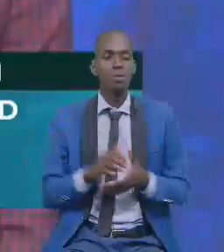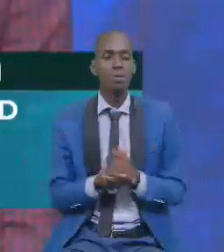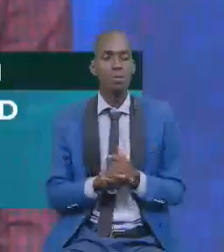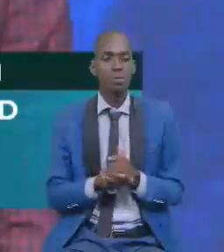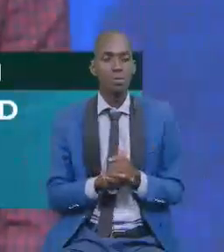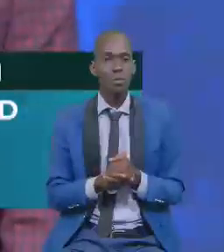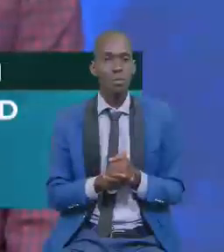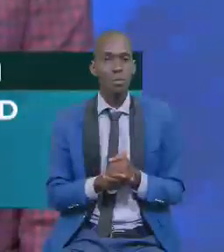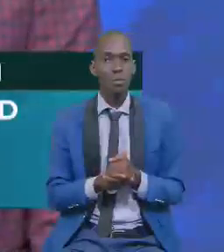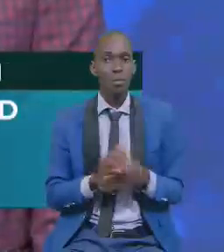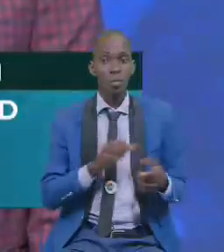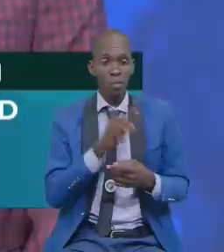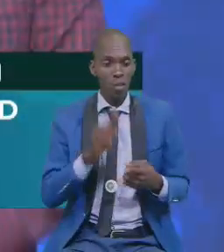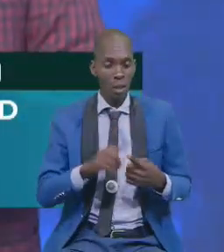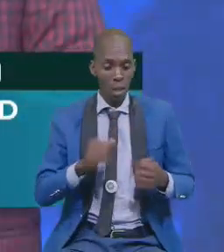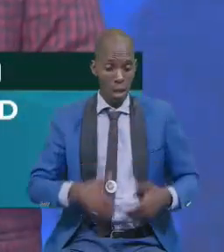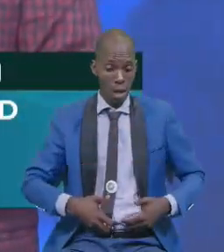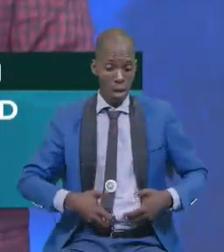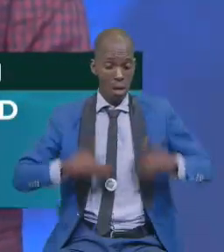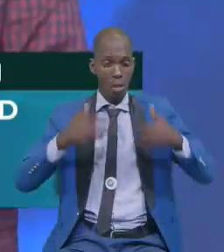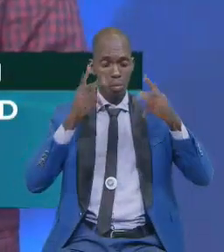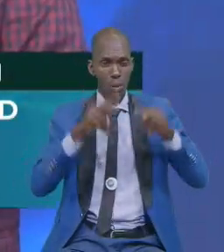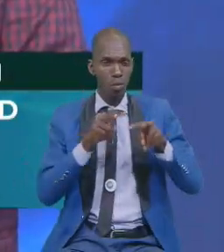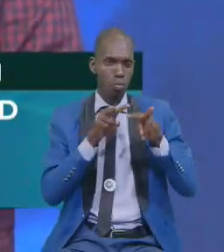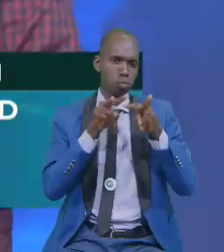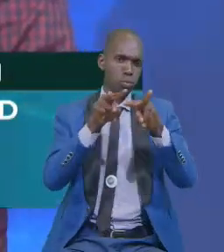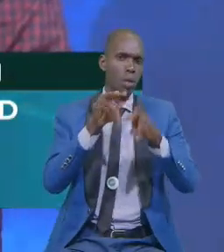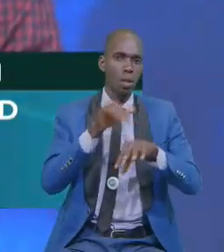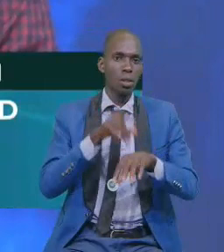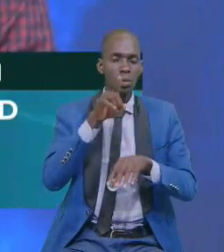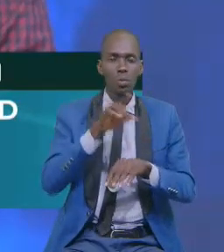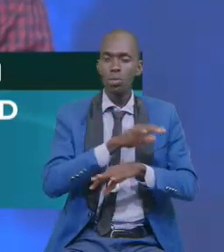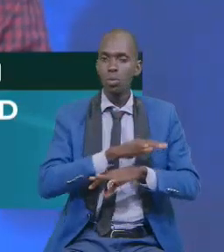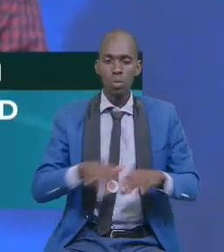When an angry man looks at you, you don't lose your temper.